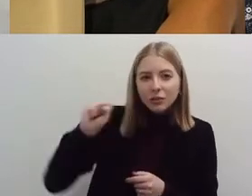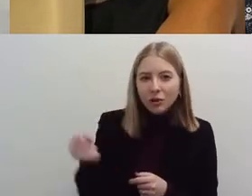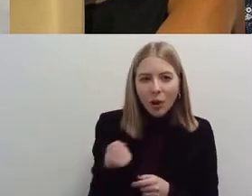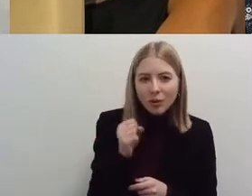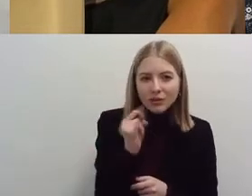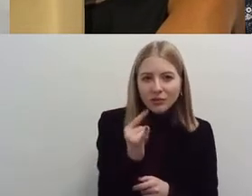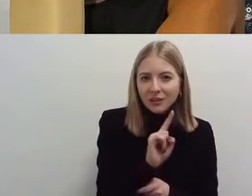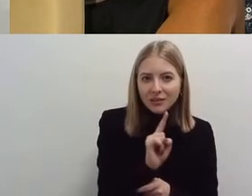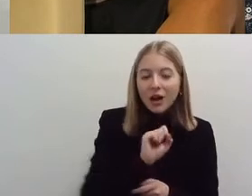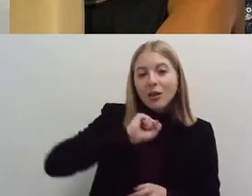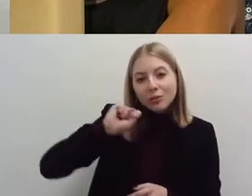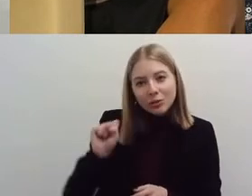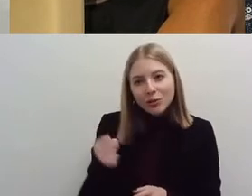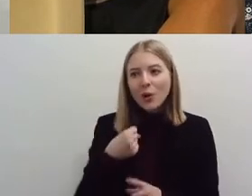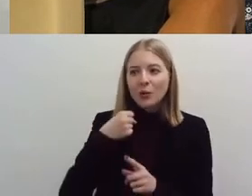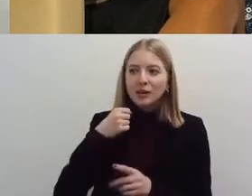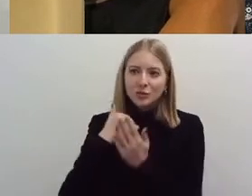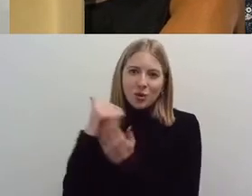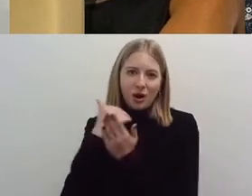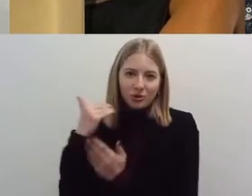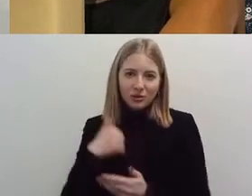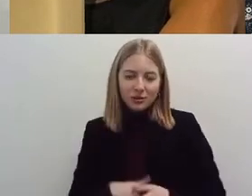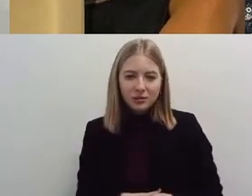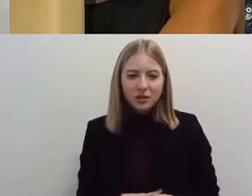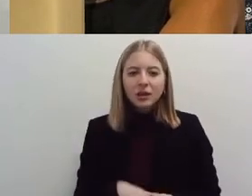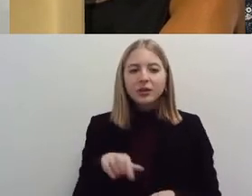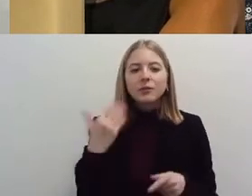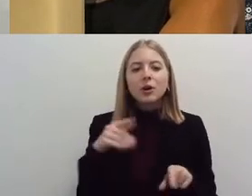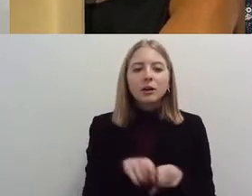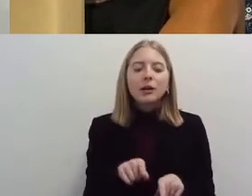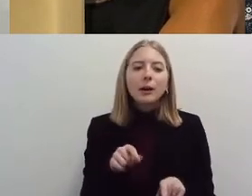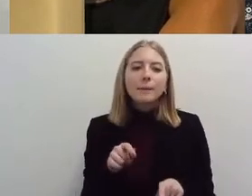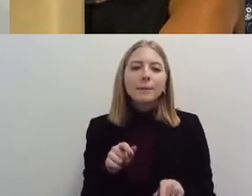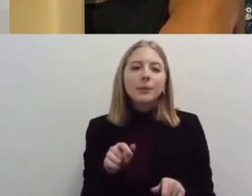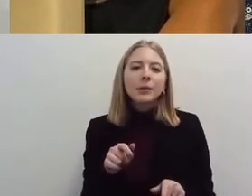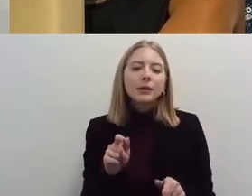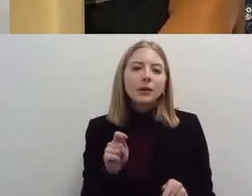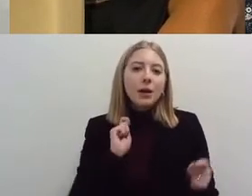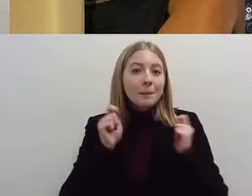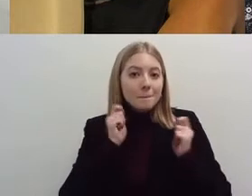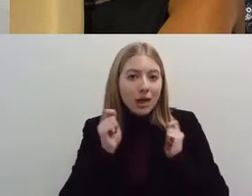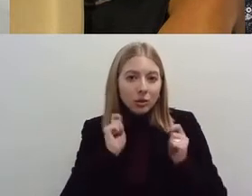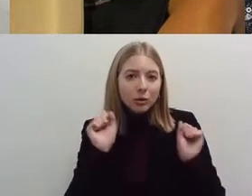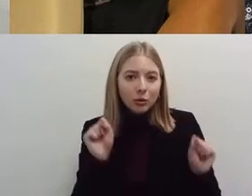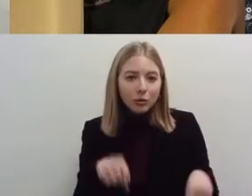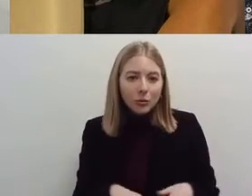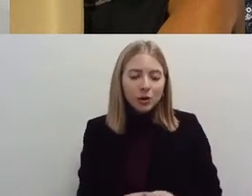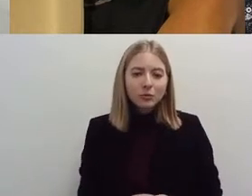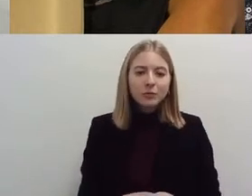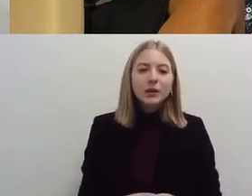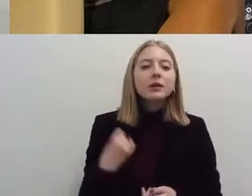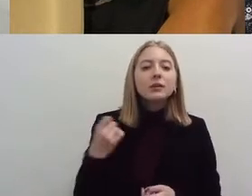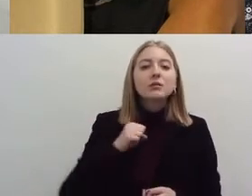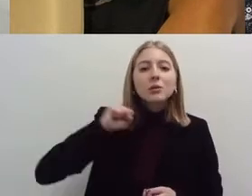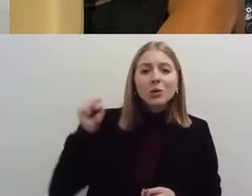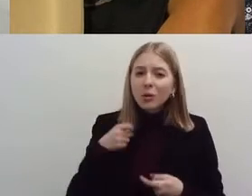the teenager. Of course, very often the family needs additional support, and we provided